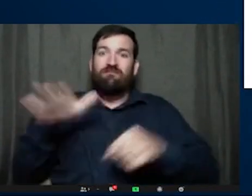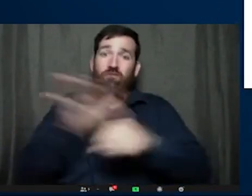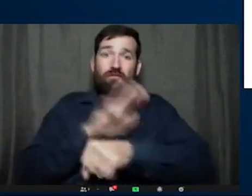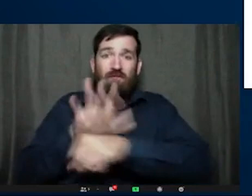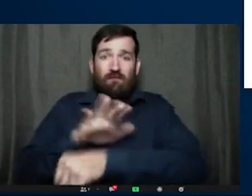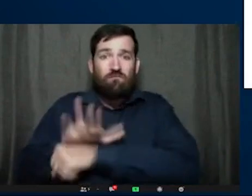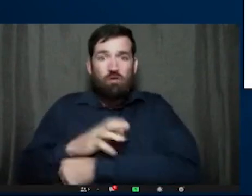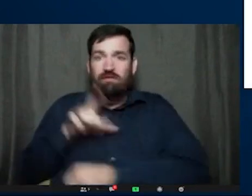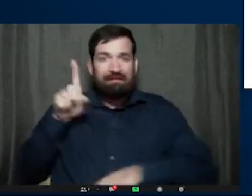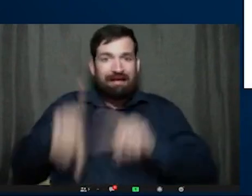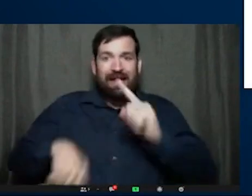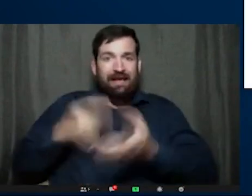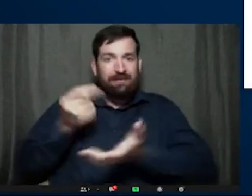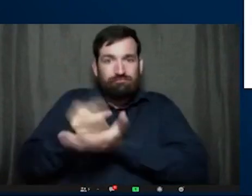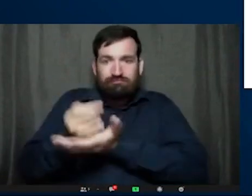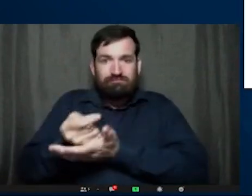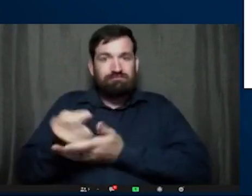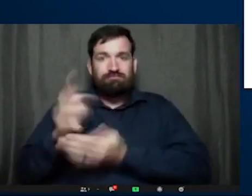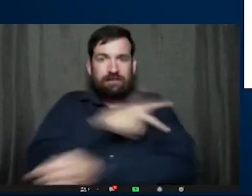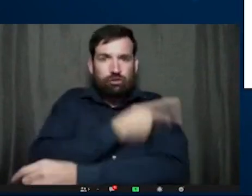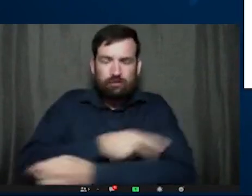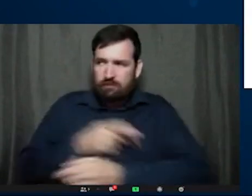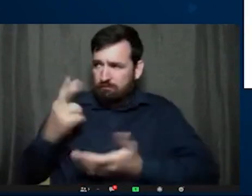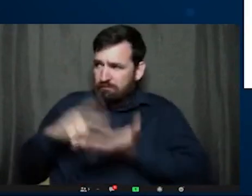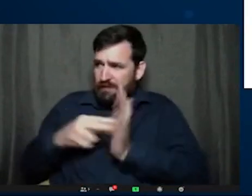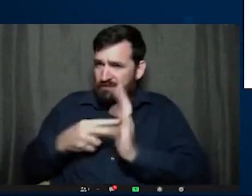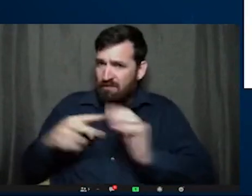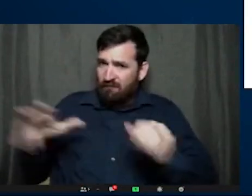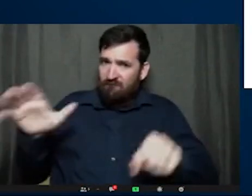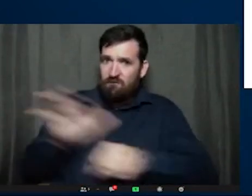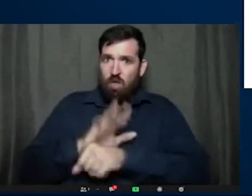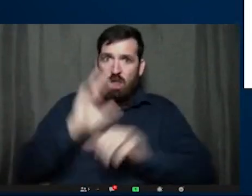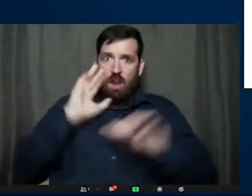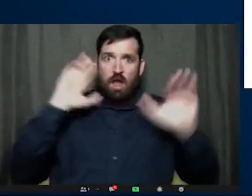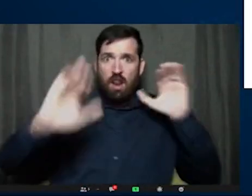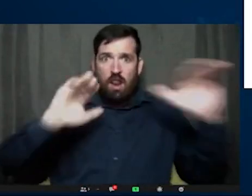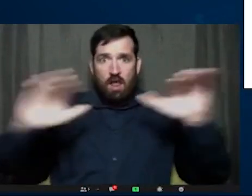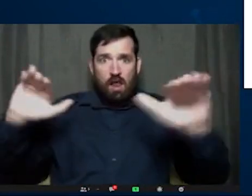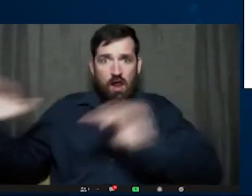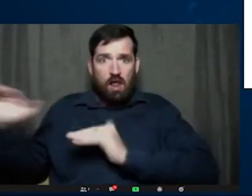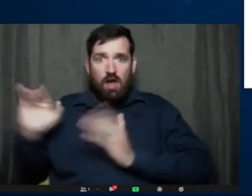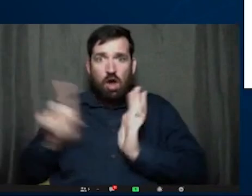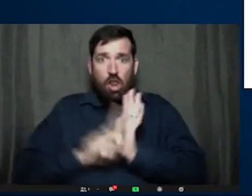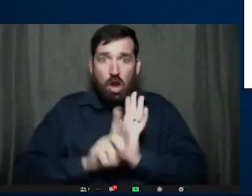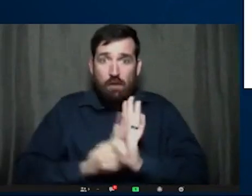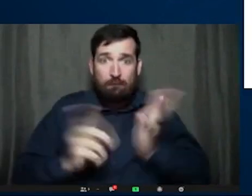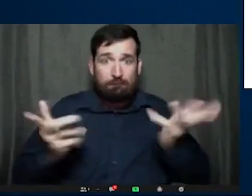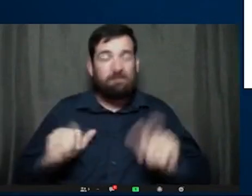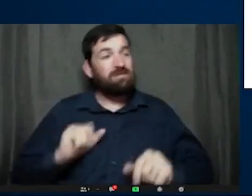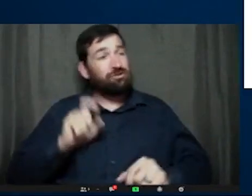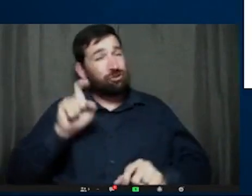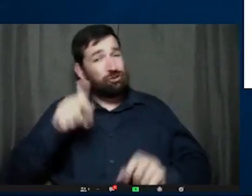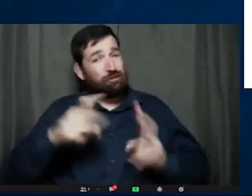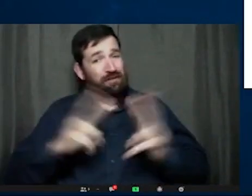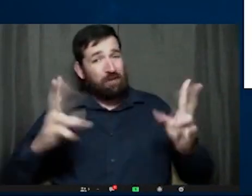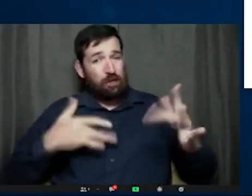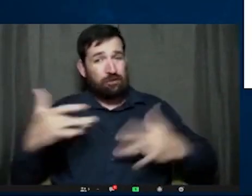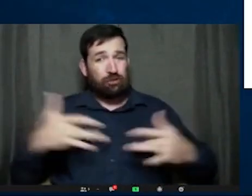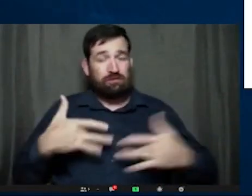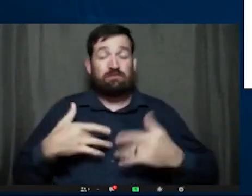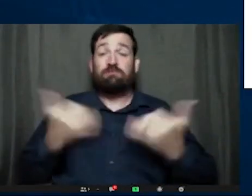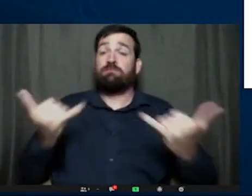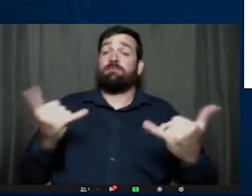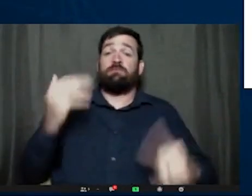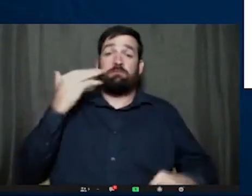want to treat them? So is this a full sounding of the alarm? I think we really should be very concerned because right now we know that Omicron is in all